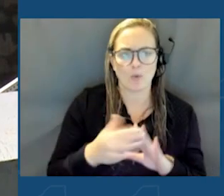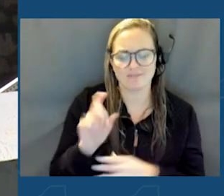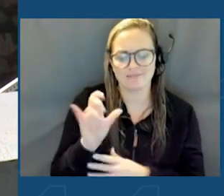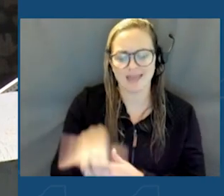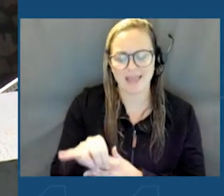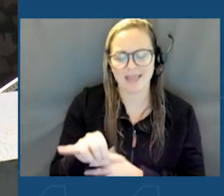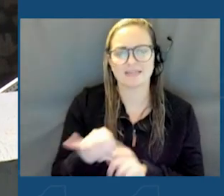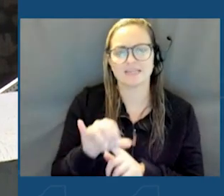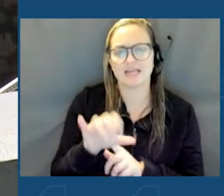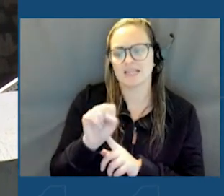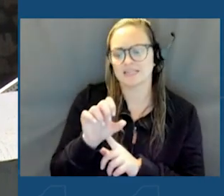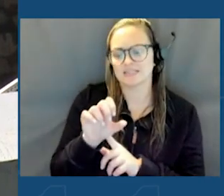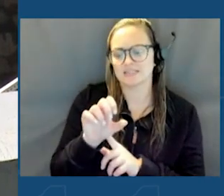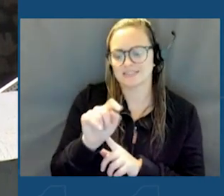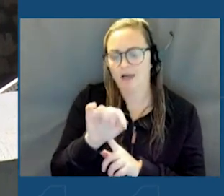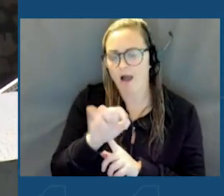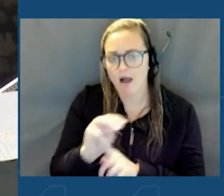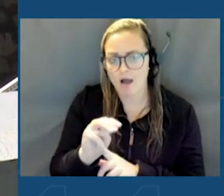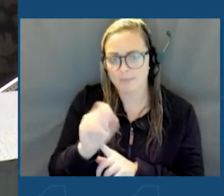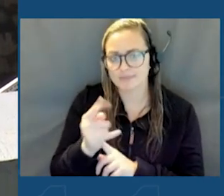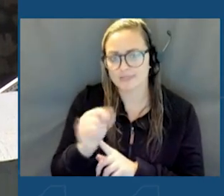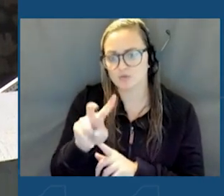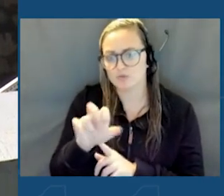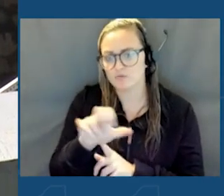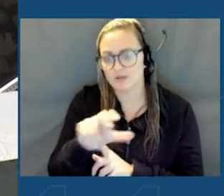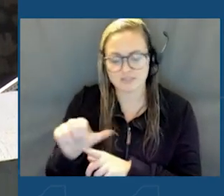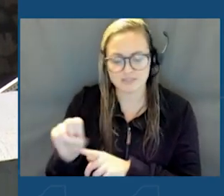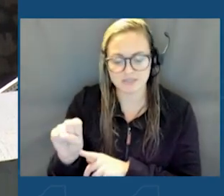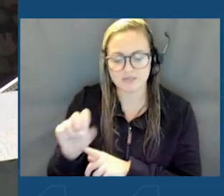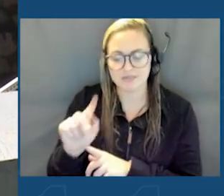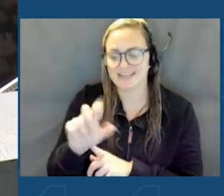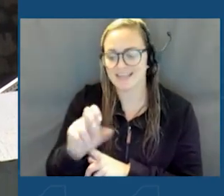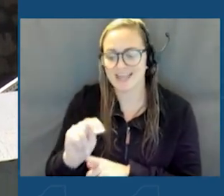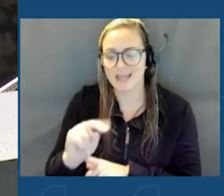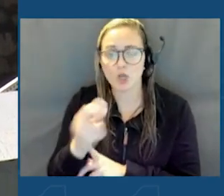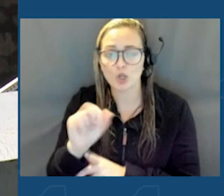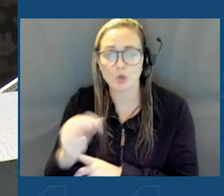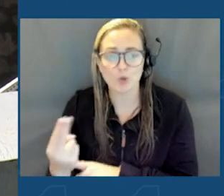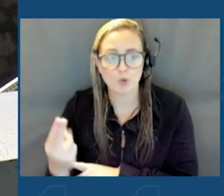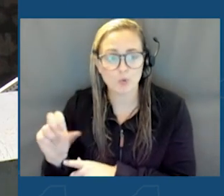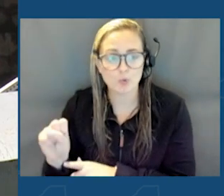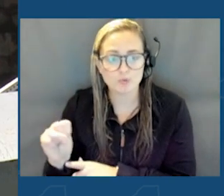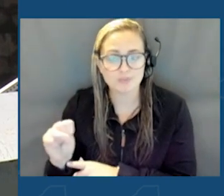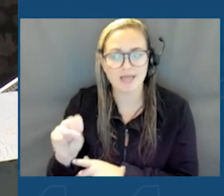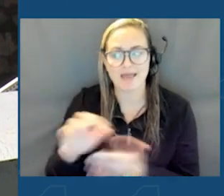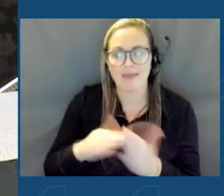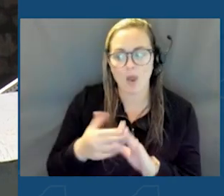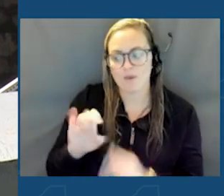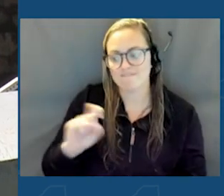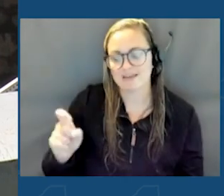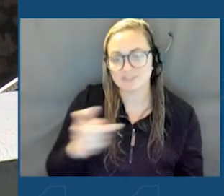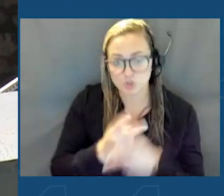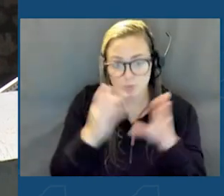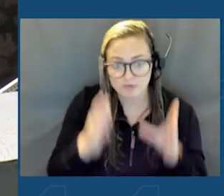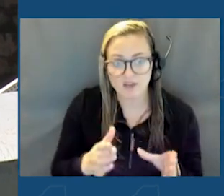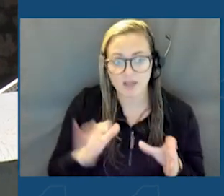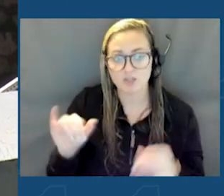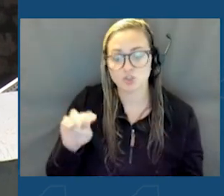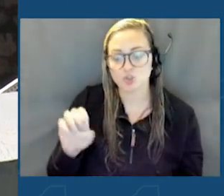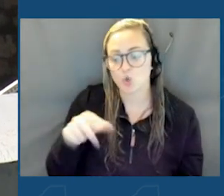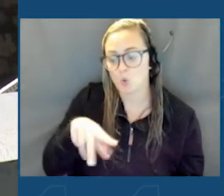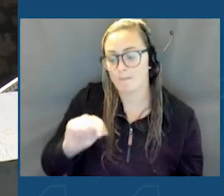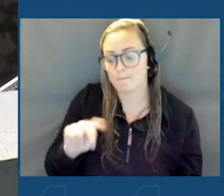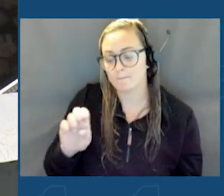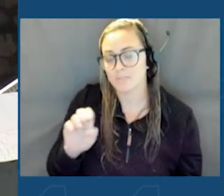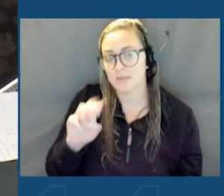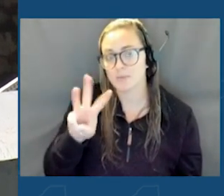Scazafava, Town of Mariah Supervisor, Ken Hughes, Town of Essex Supervisor, Joe Pete Wilson,